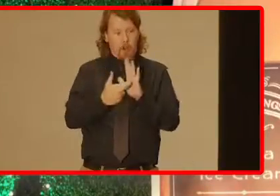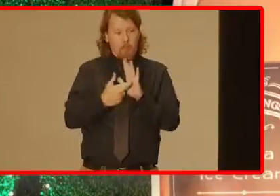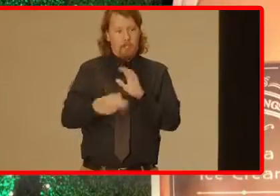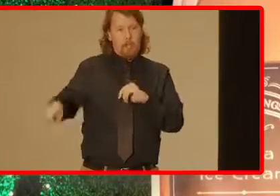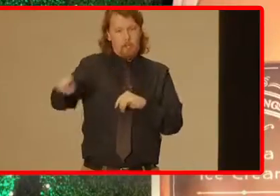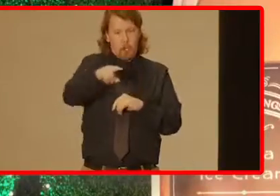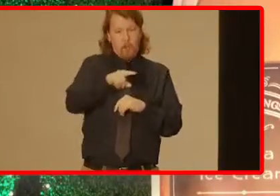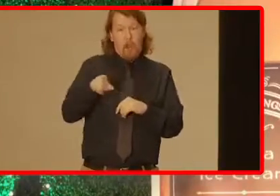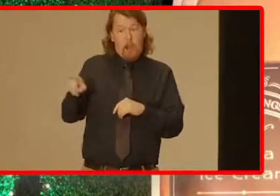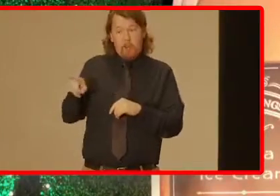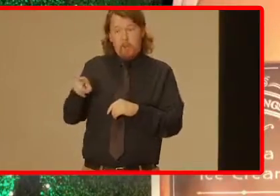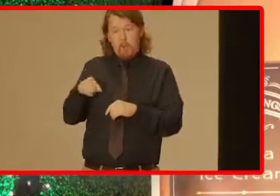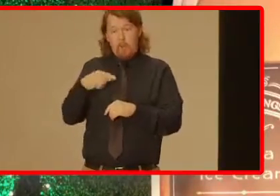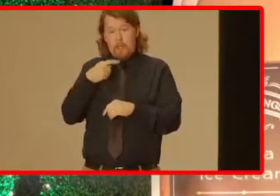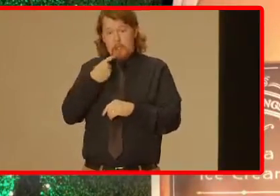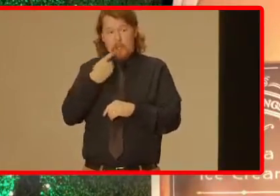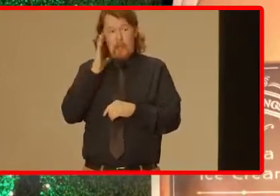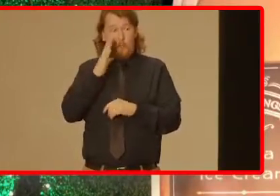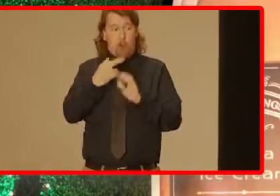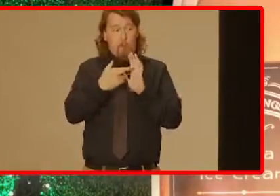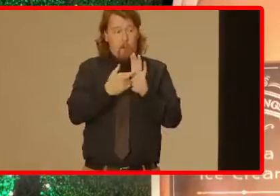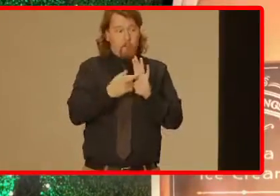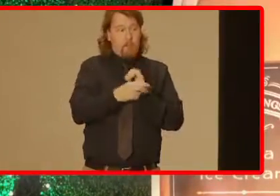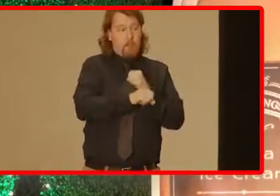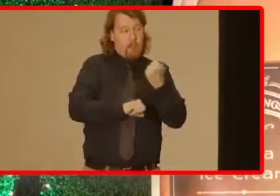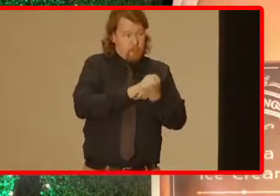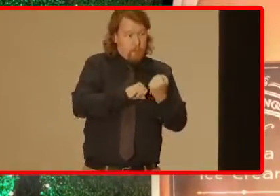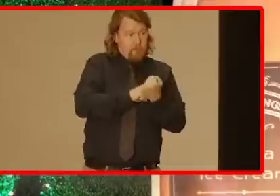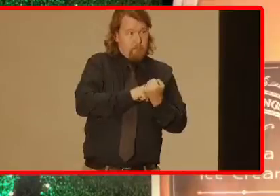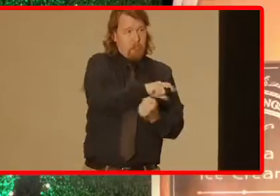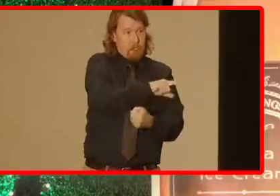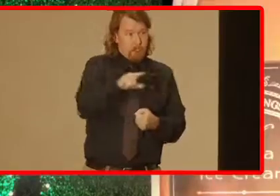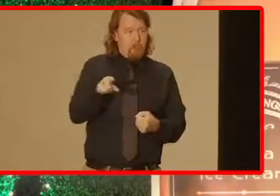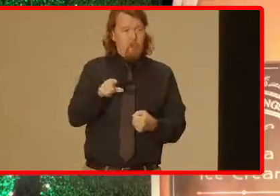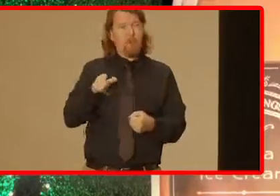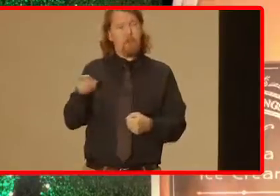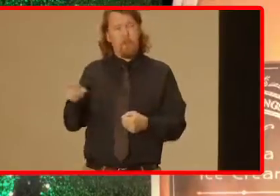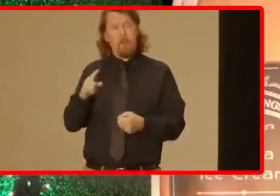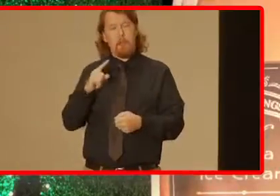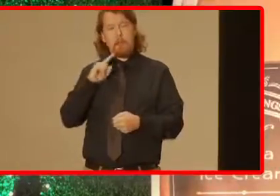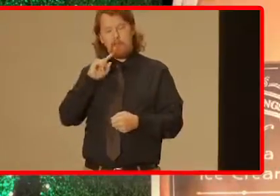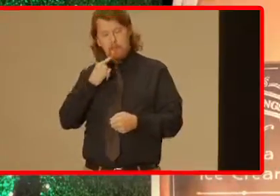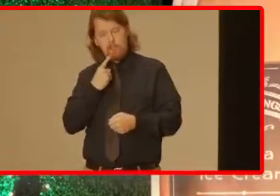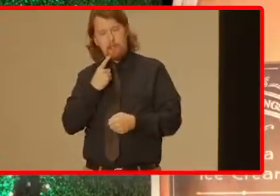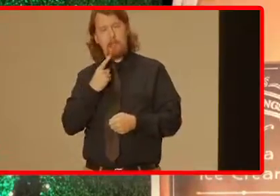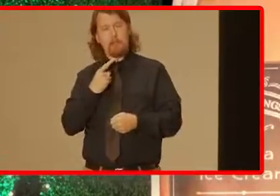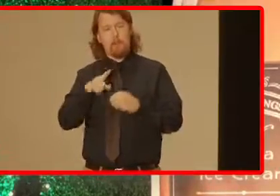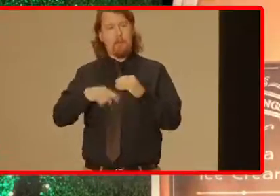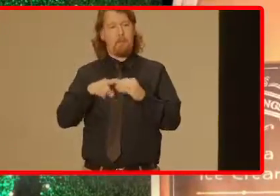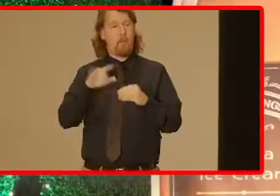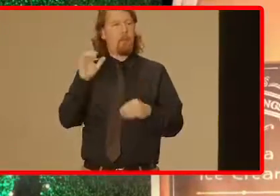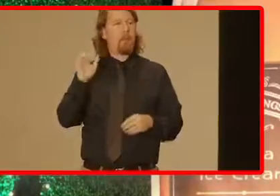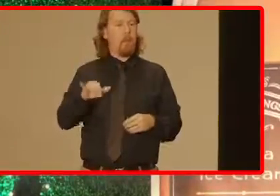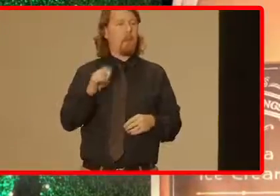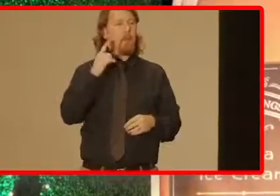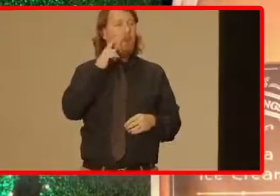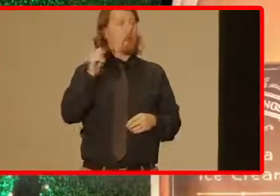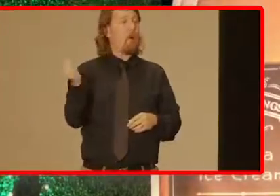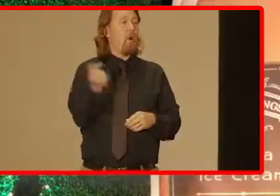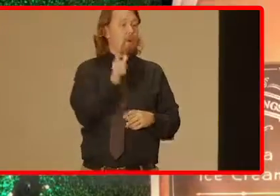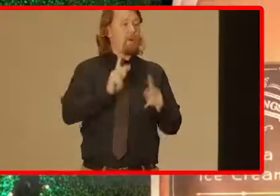to continue to advocate for you, not just for this event, but for all causes for persons with unique abilities. Thank